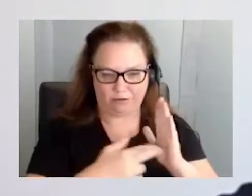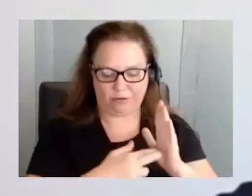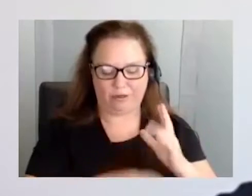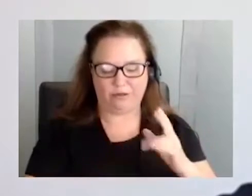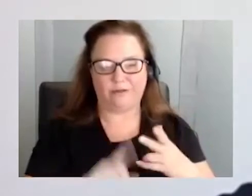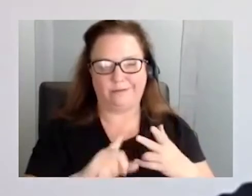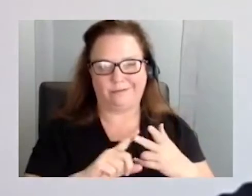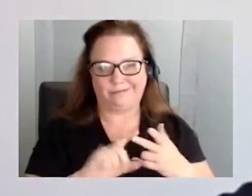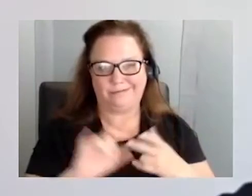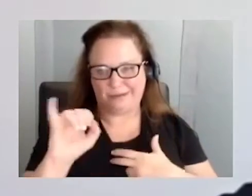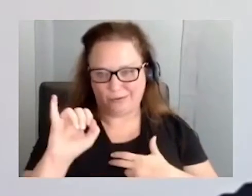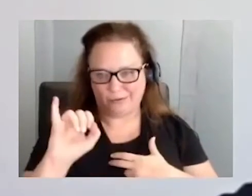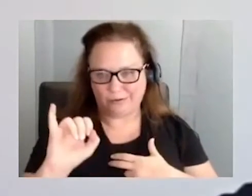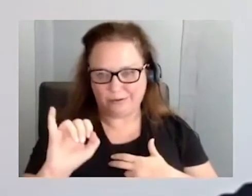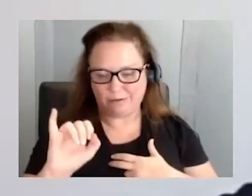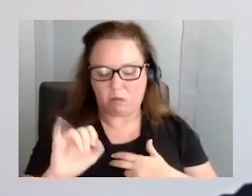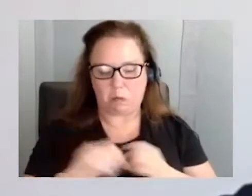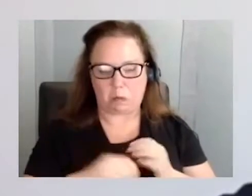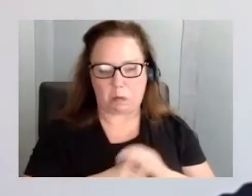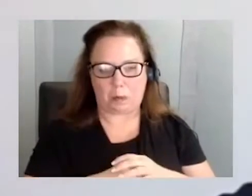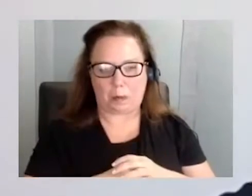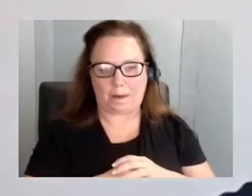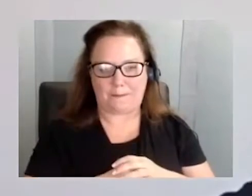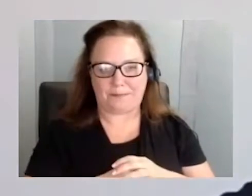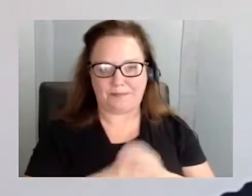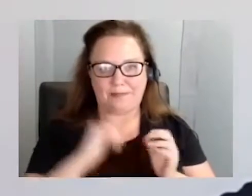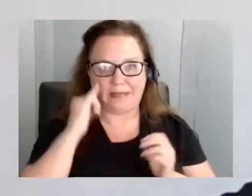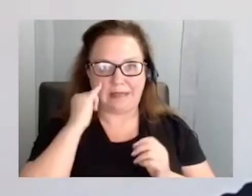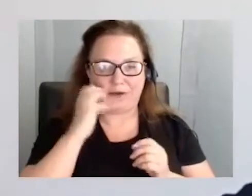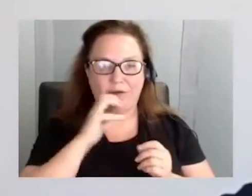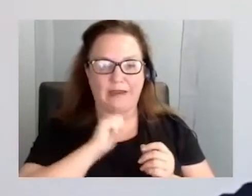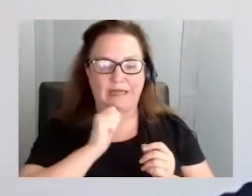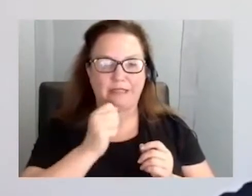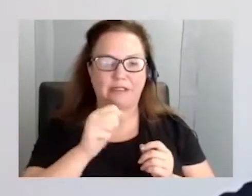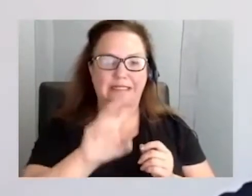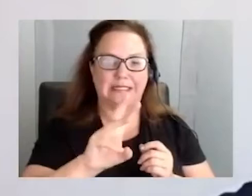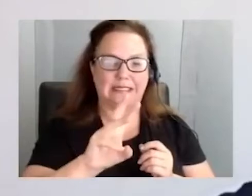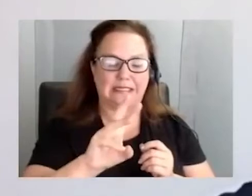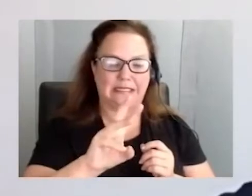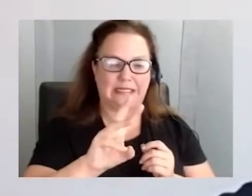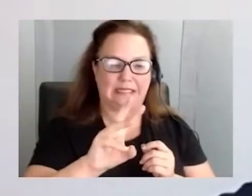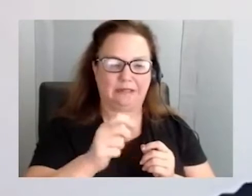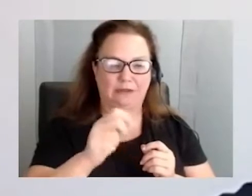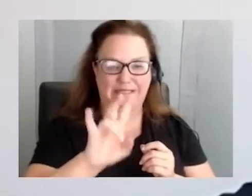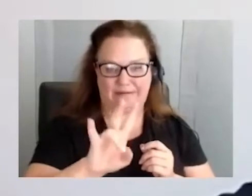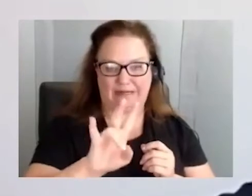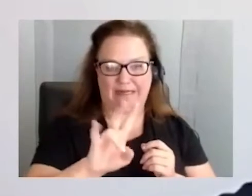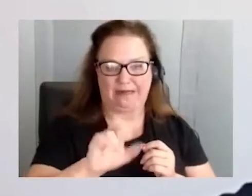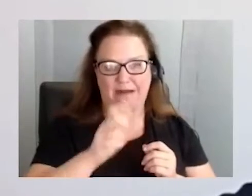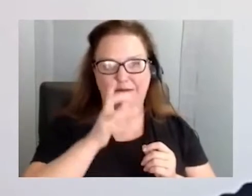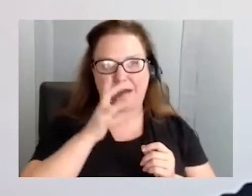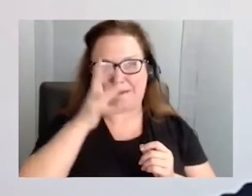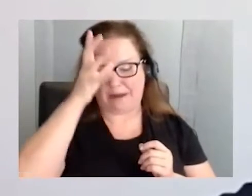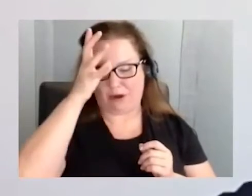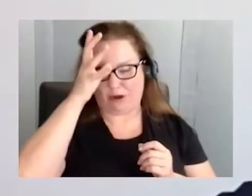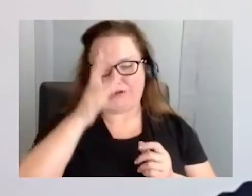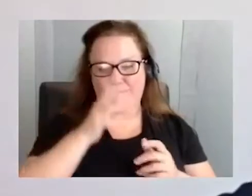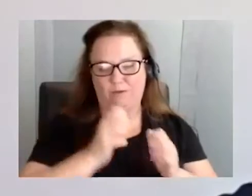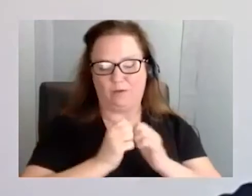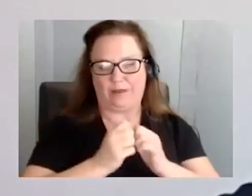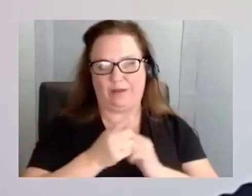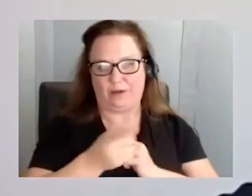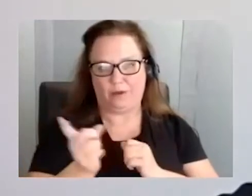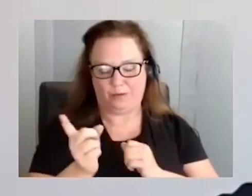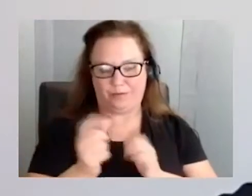insurance. And if you are 16 or 17, you'll need to have a parent or guardian with you as well.